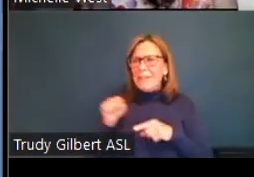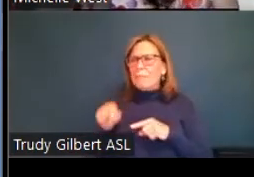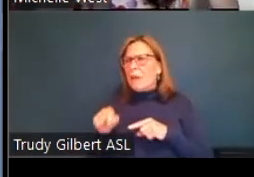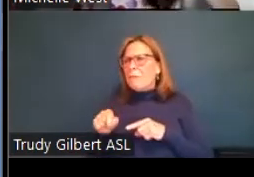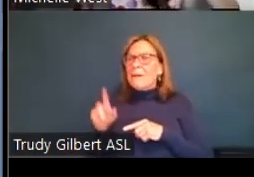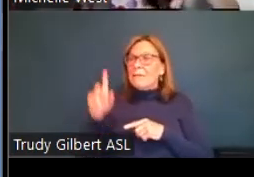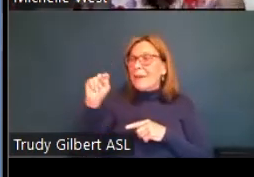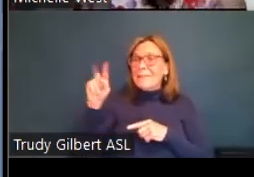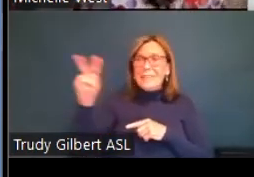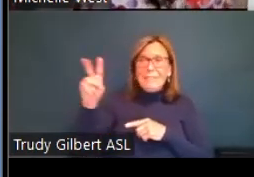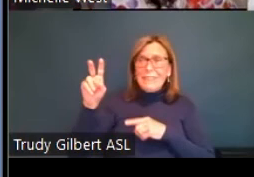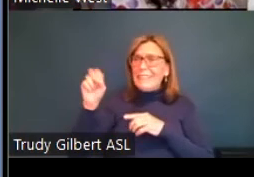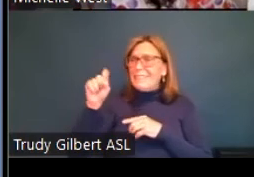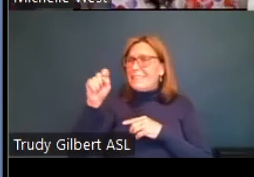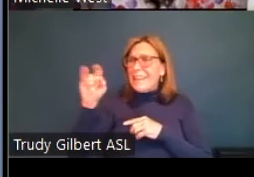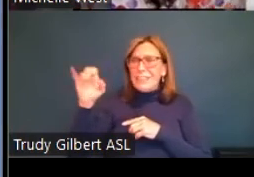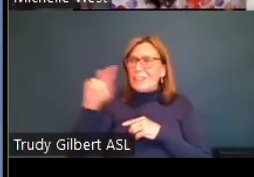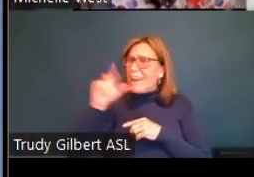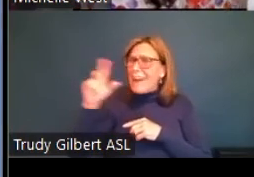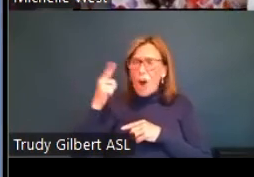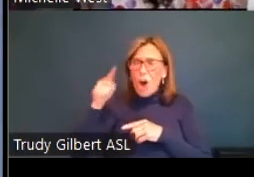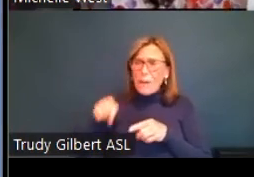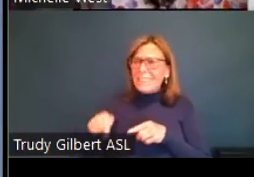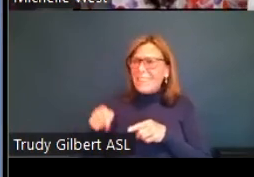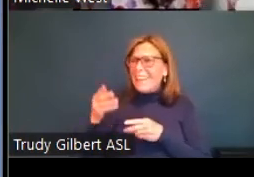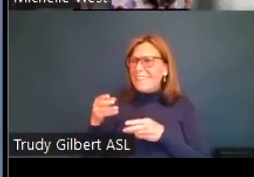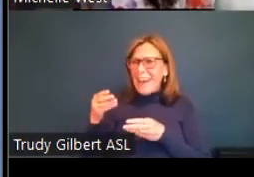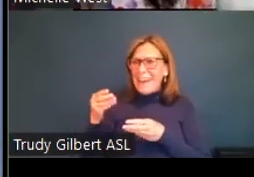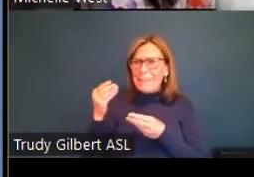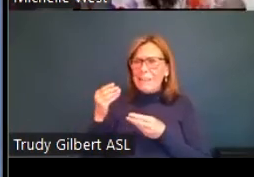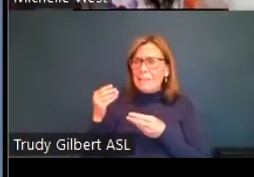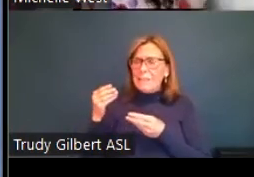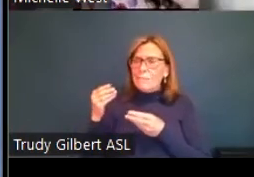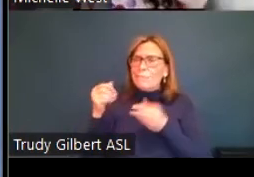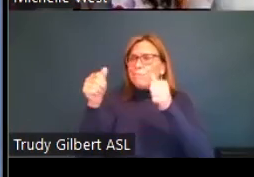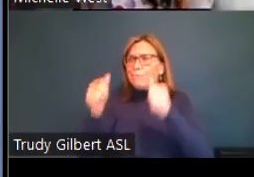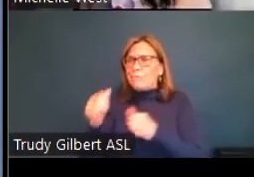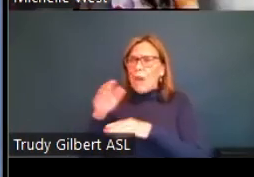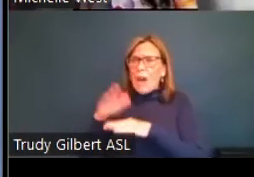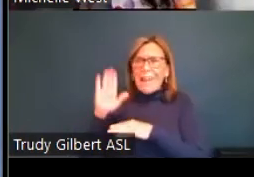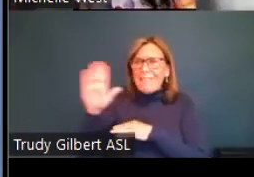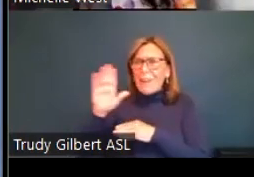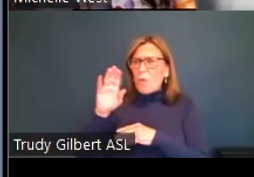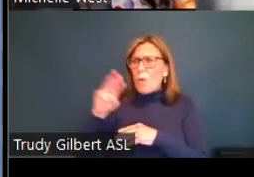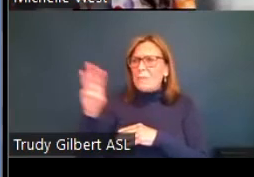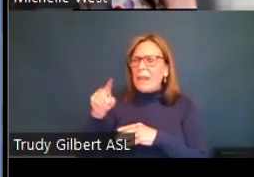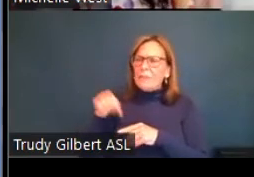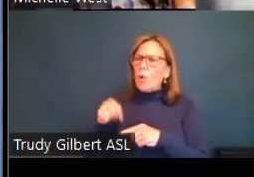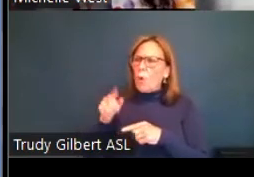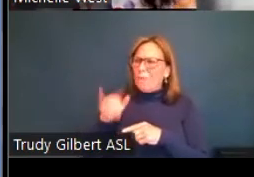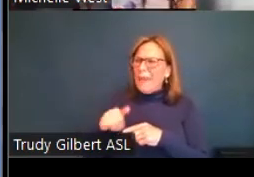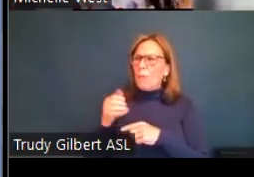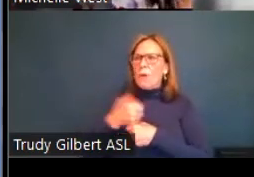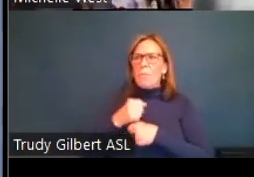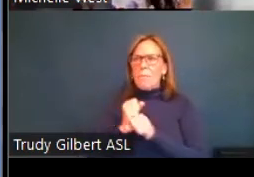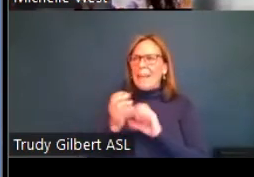doesn't always put that coverage on their website. And so we would make a story out of it. We'd put